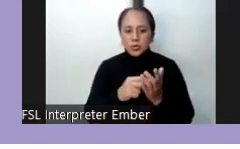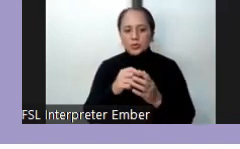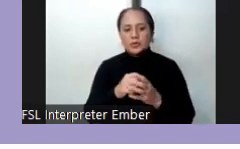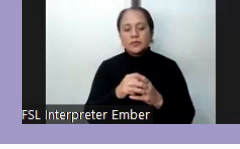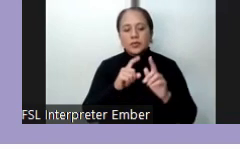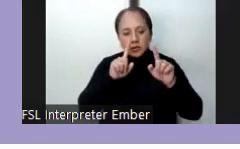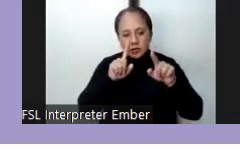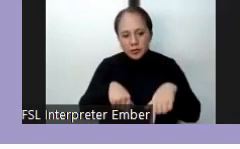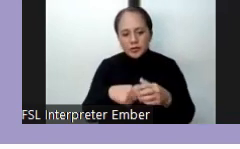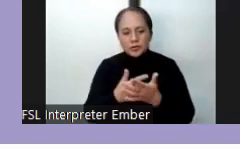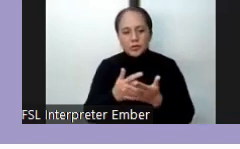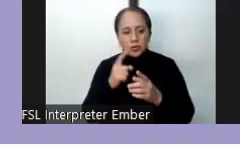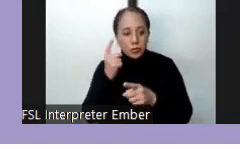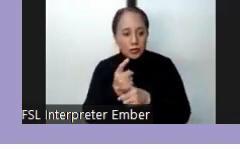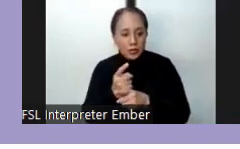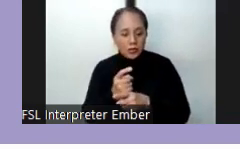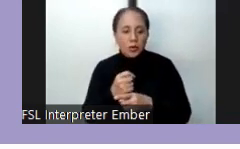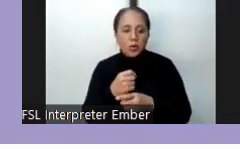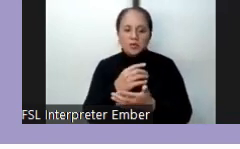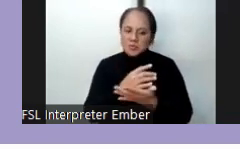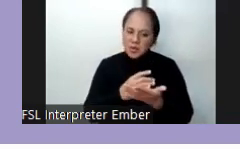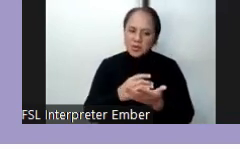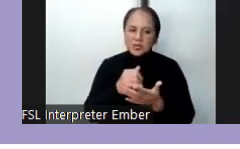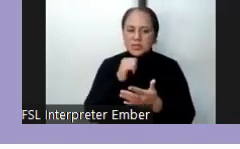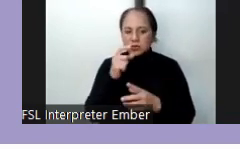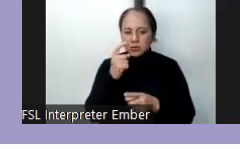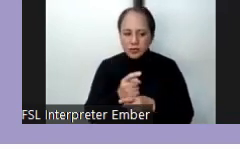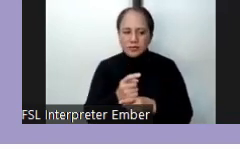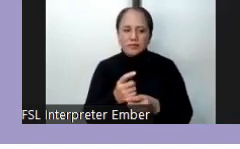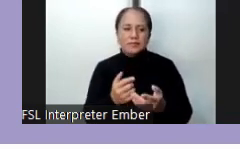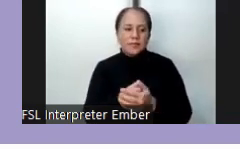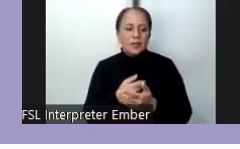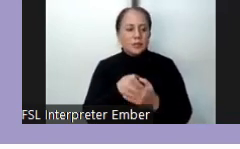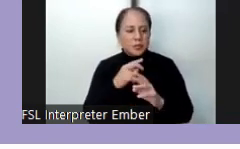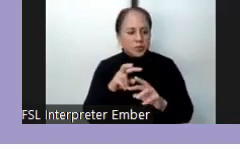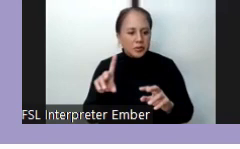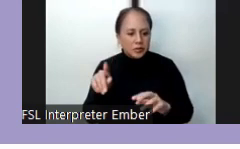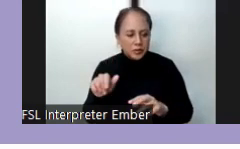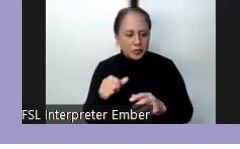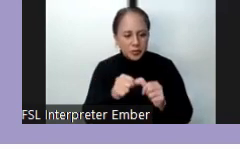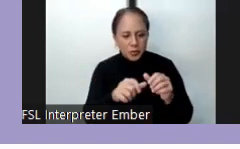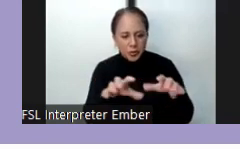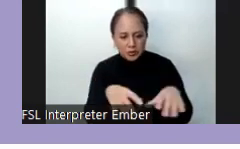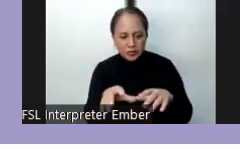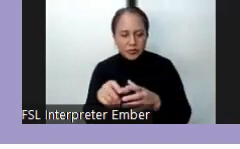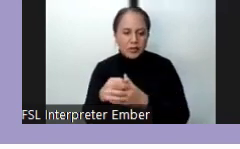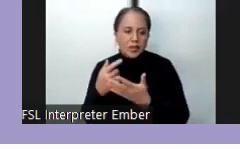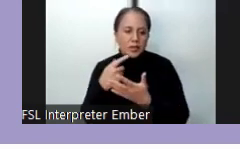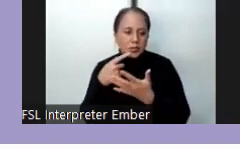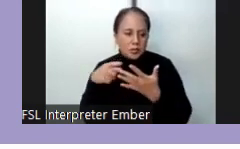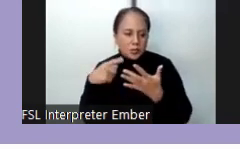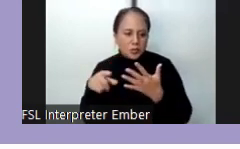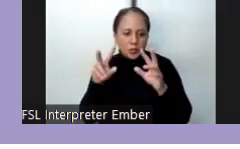responses, whether it is correct, partial, or incorrect. We analyzed data per task and variable and looked for themes